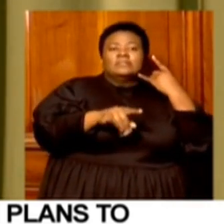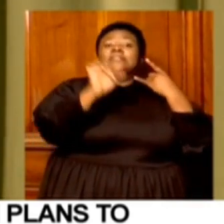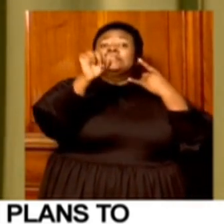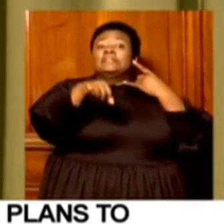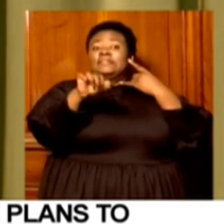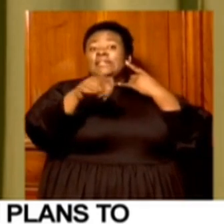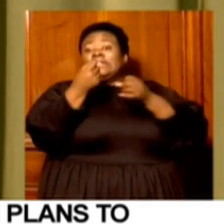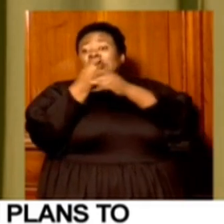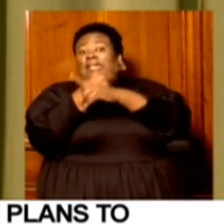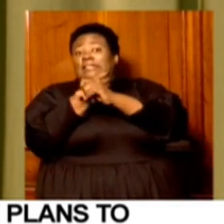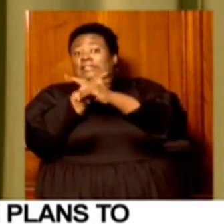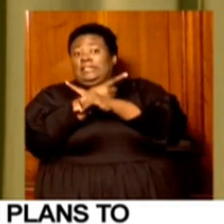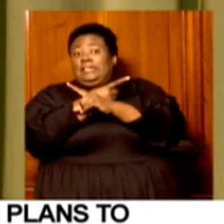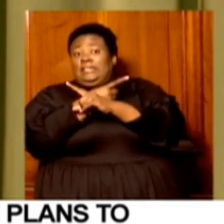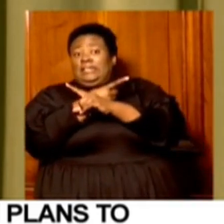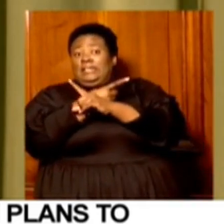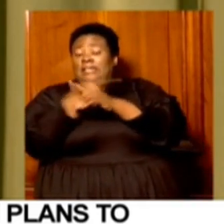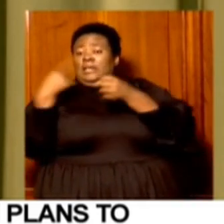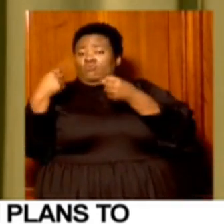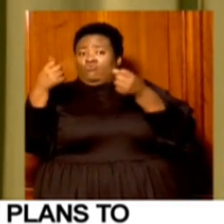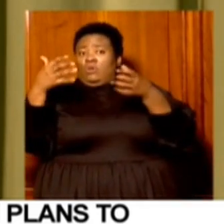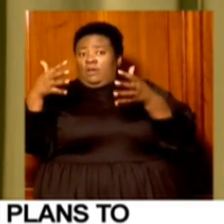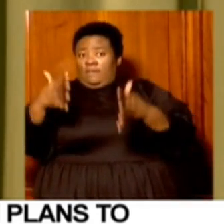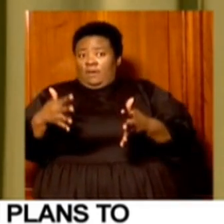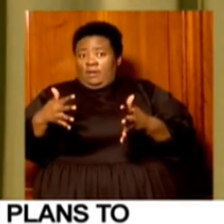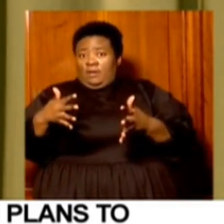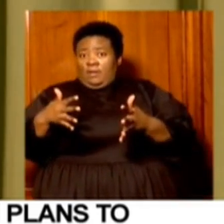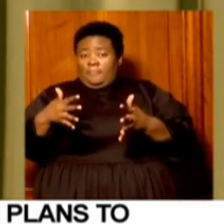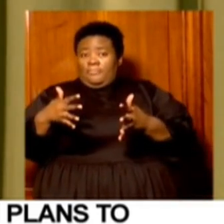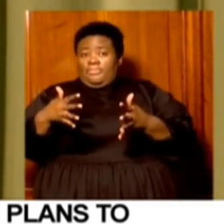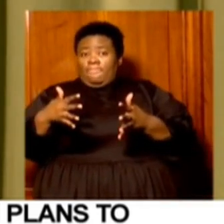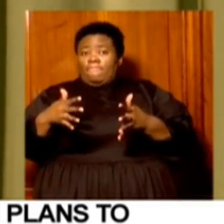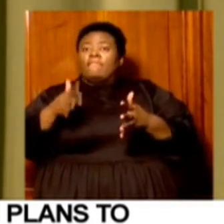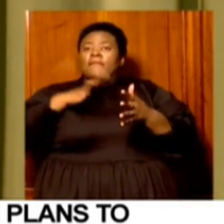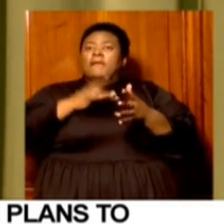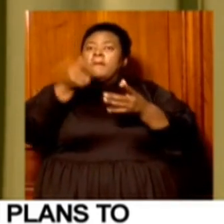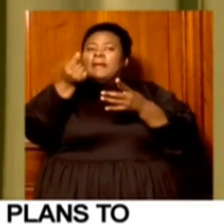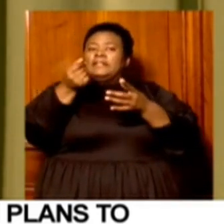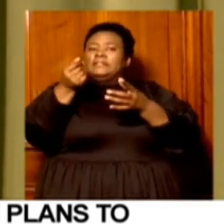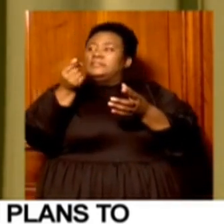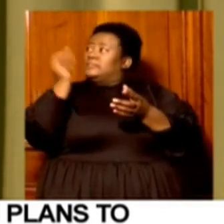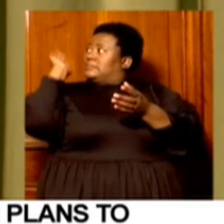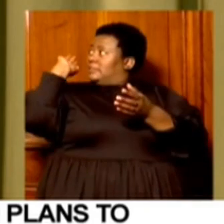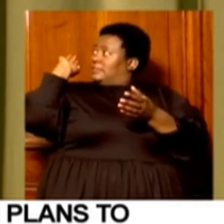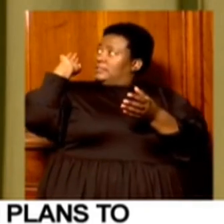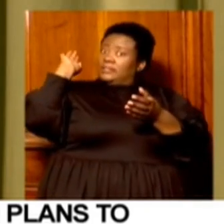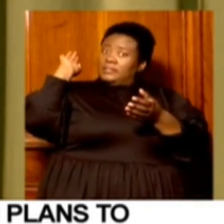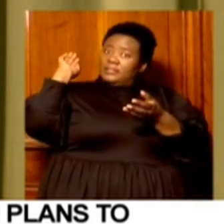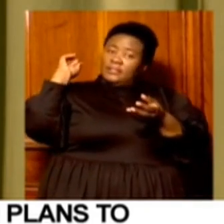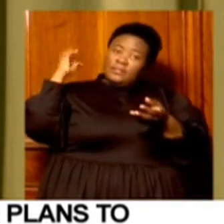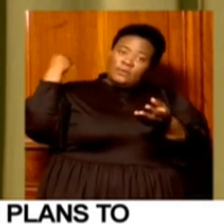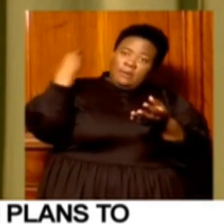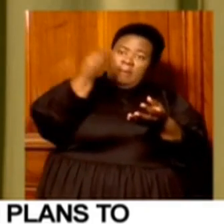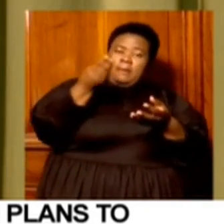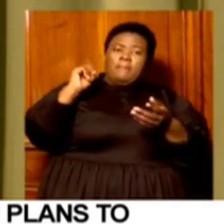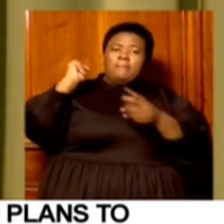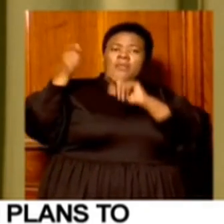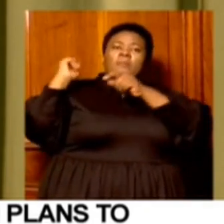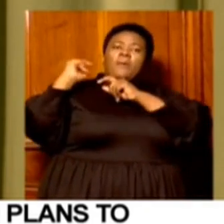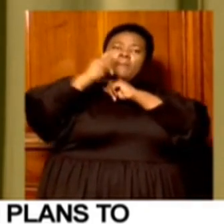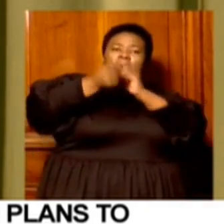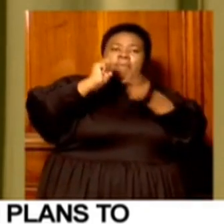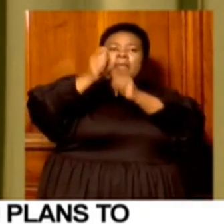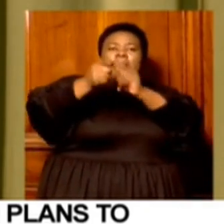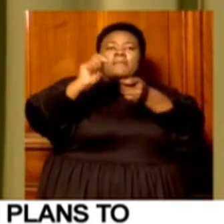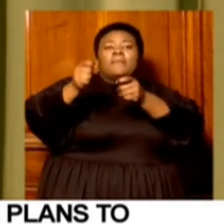to come by seats from the bag, is the same passion. He must ensure that you've got your